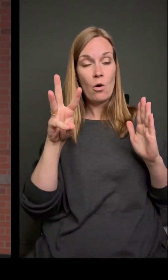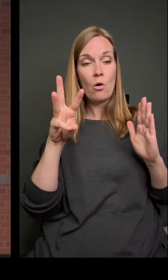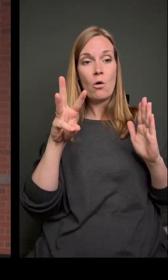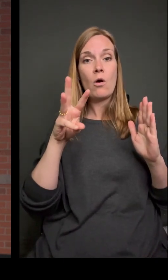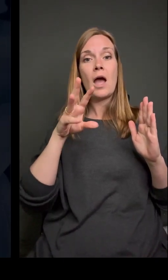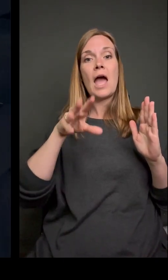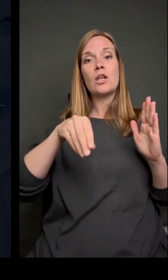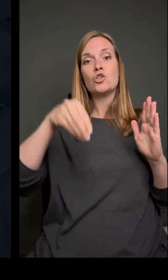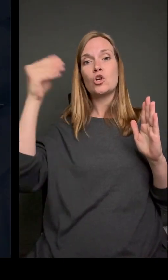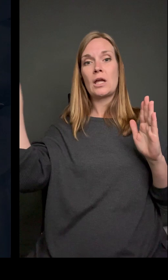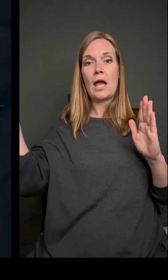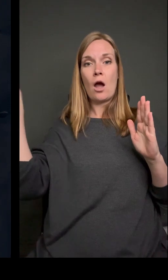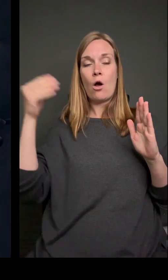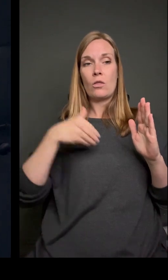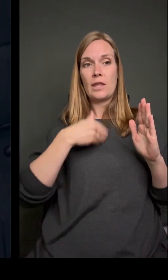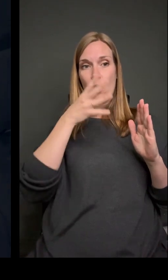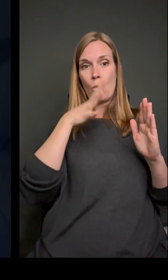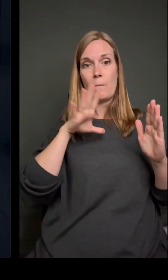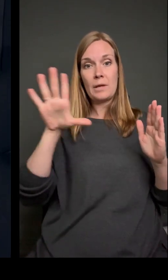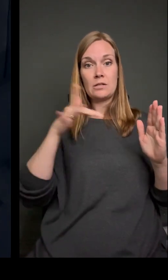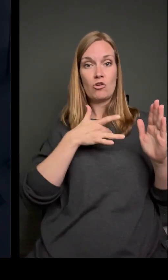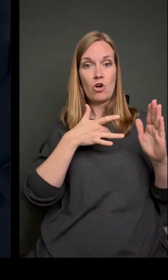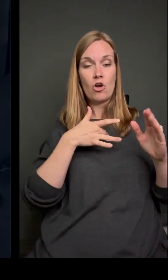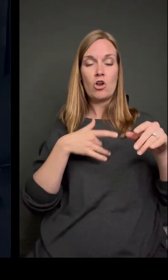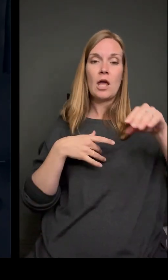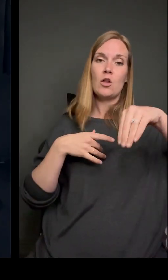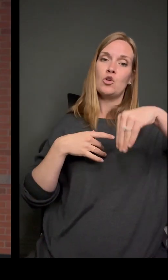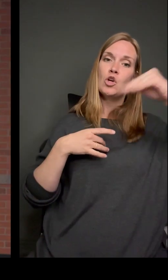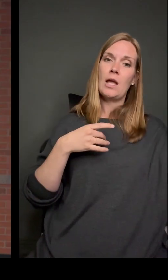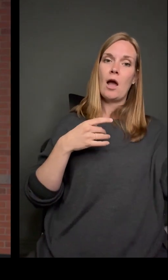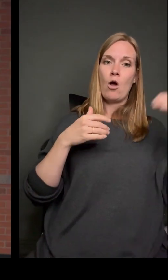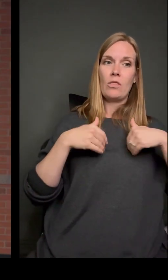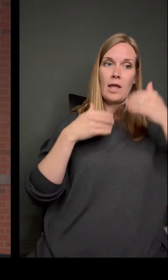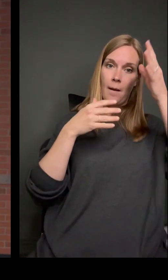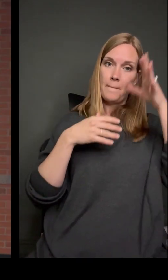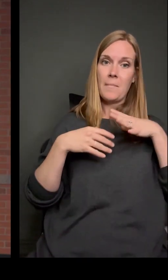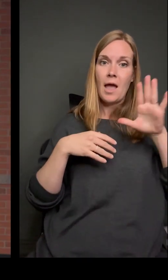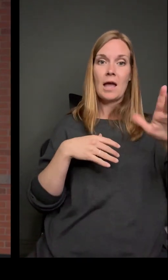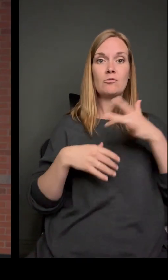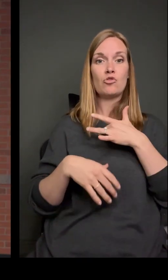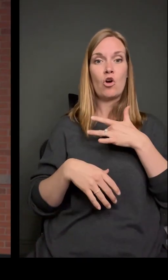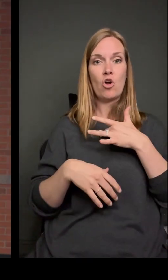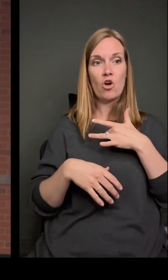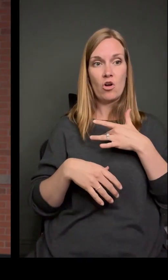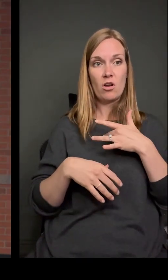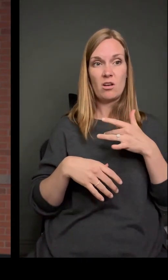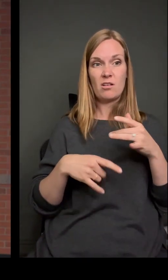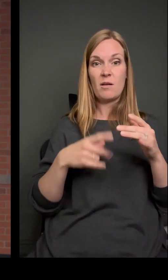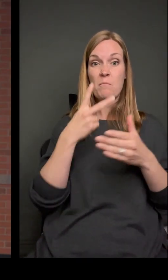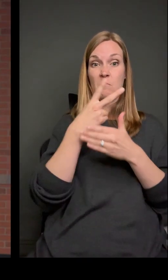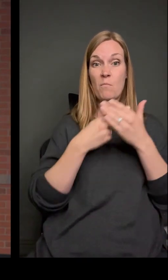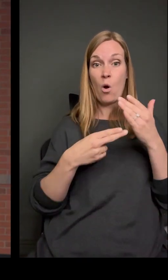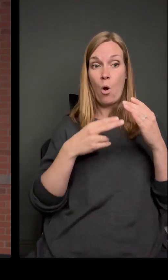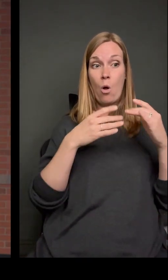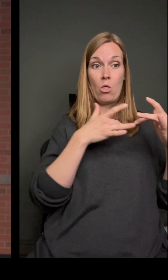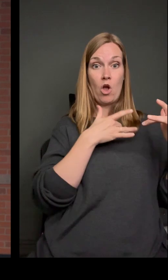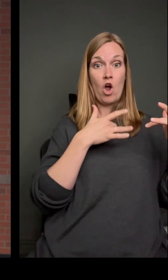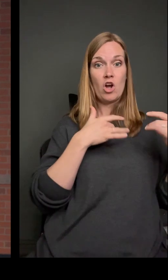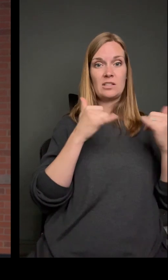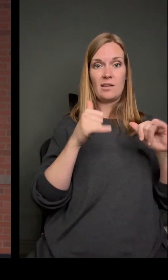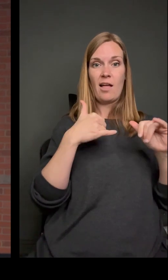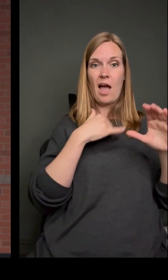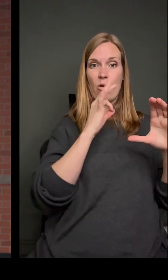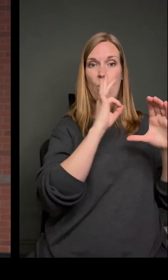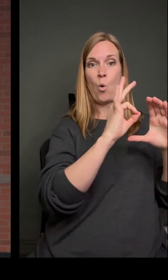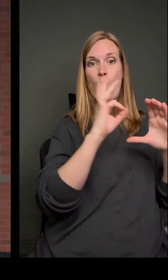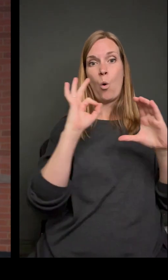the young woman's heart. She took out the young man's heart, both of which still bore the mark of the arrow,